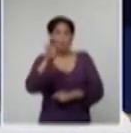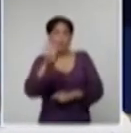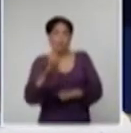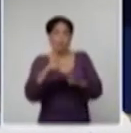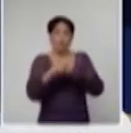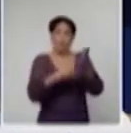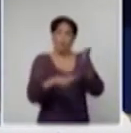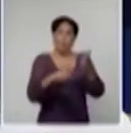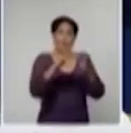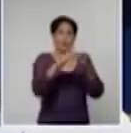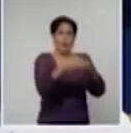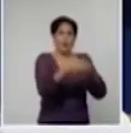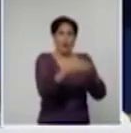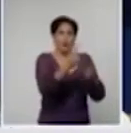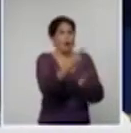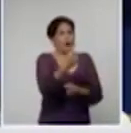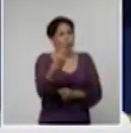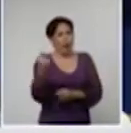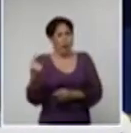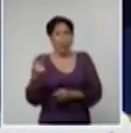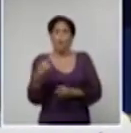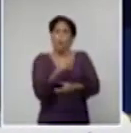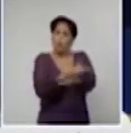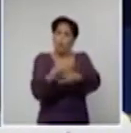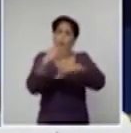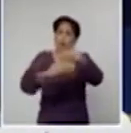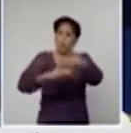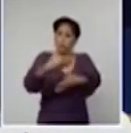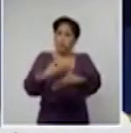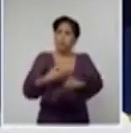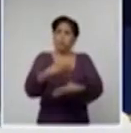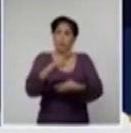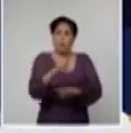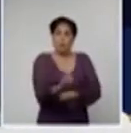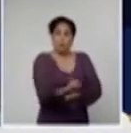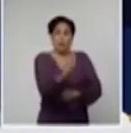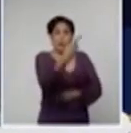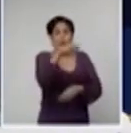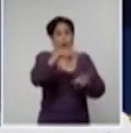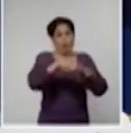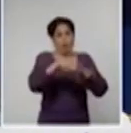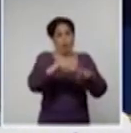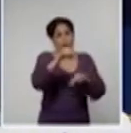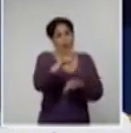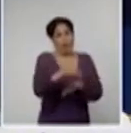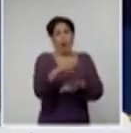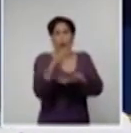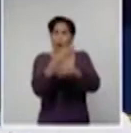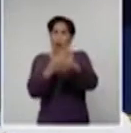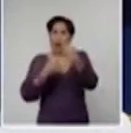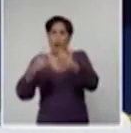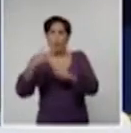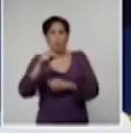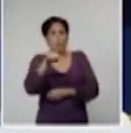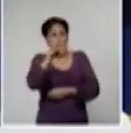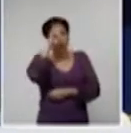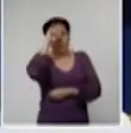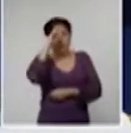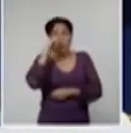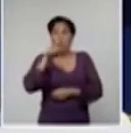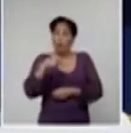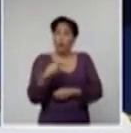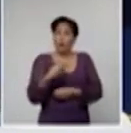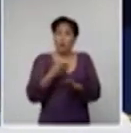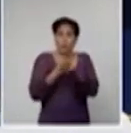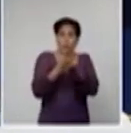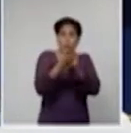some populations with certain risks, in some workplaces for certain complexities, where it is considered to